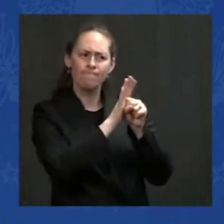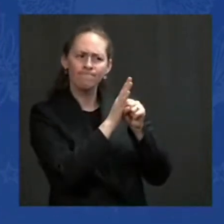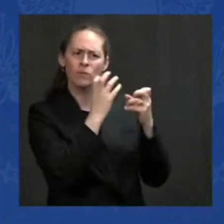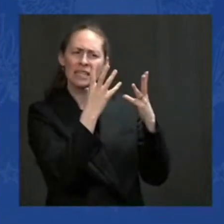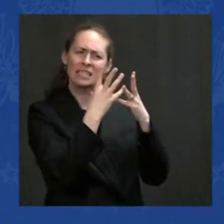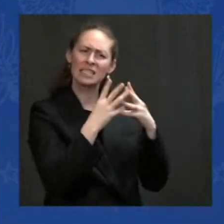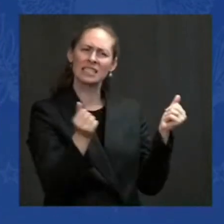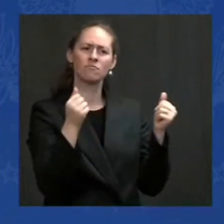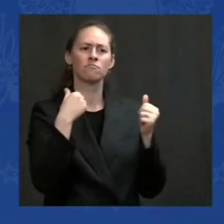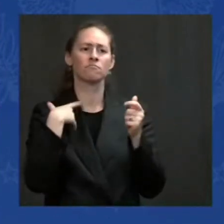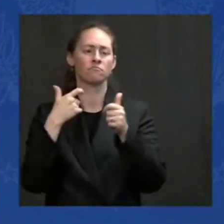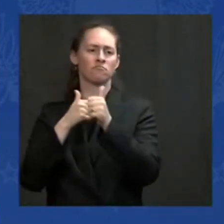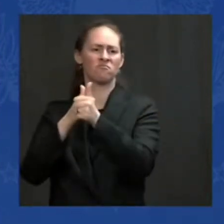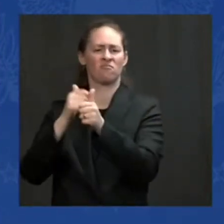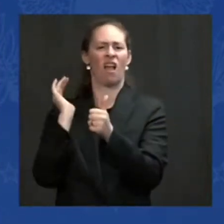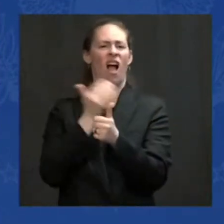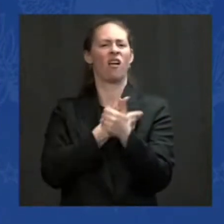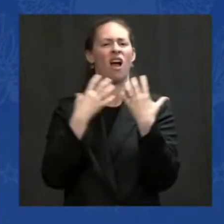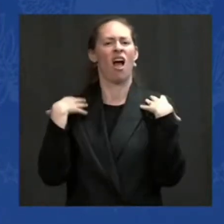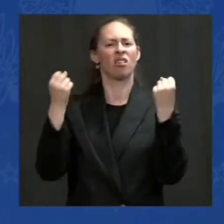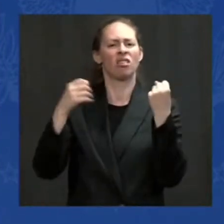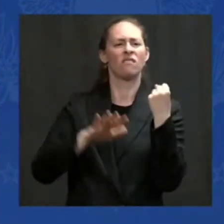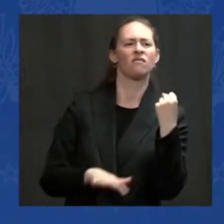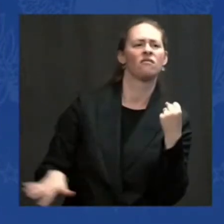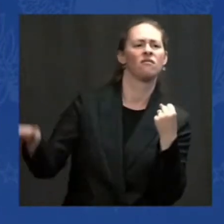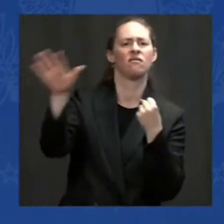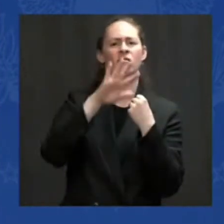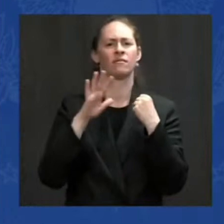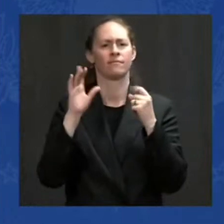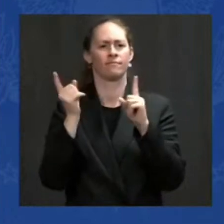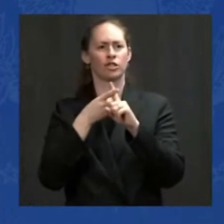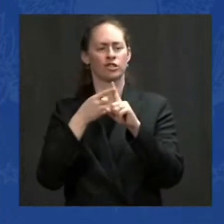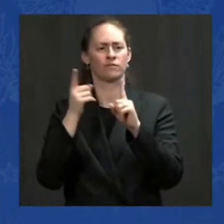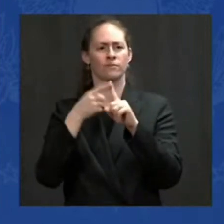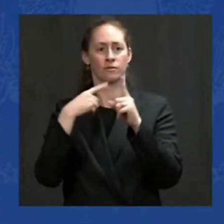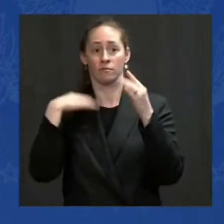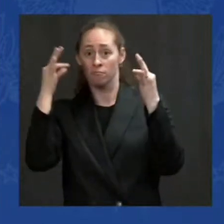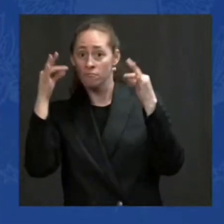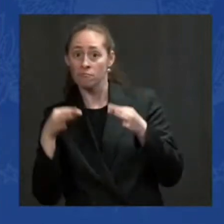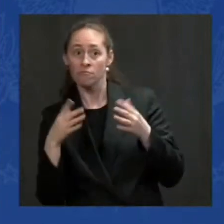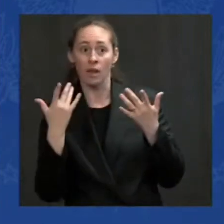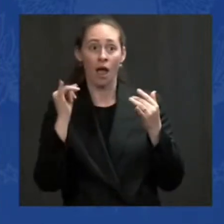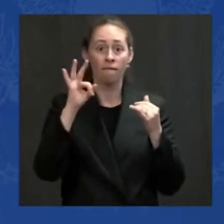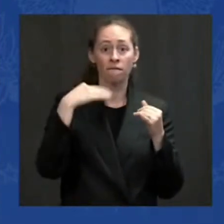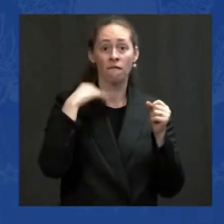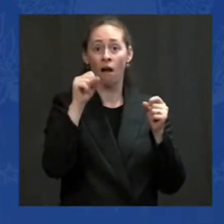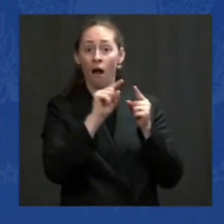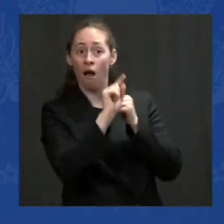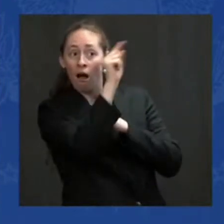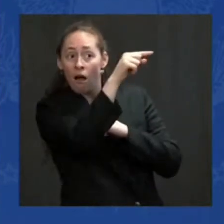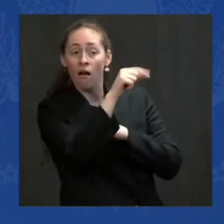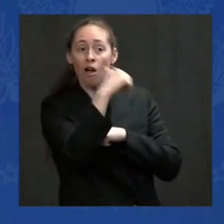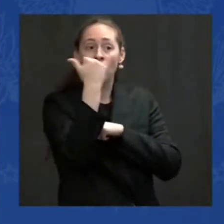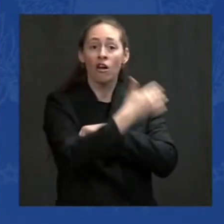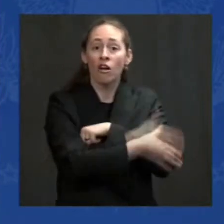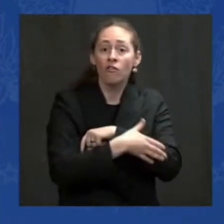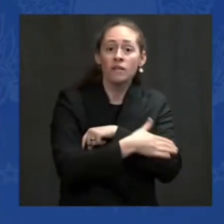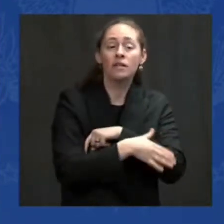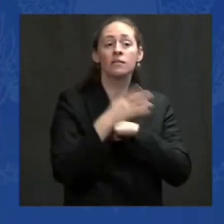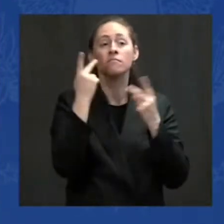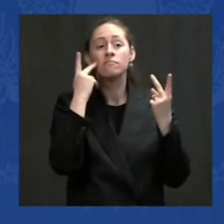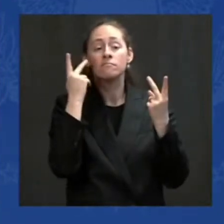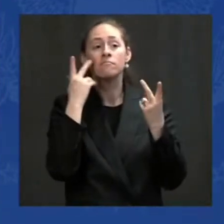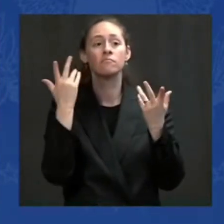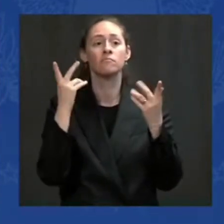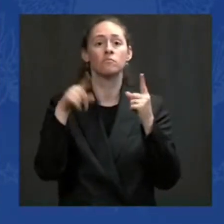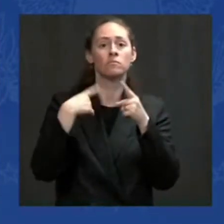health first when making decisions about borders and international travel. Any decisions about reopening